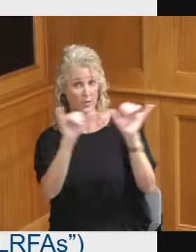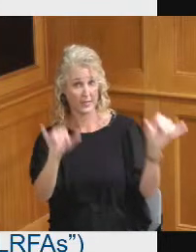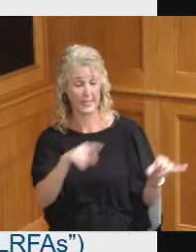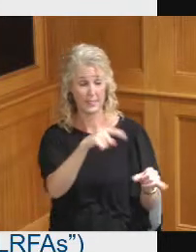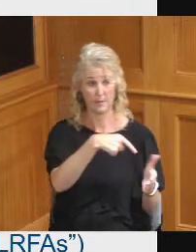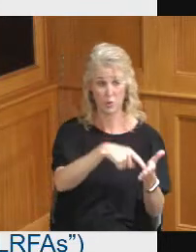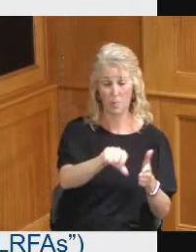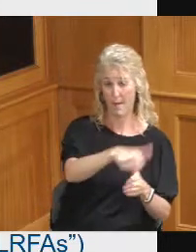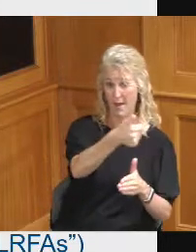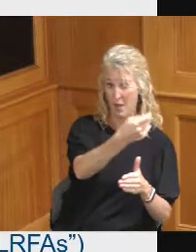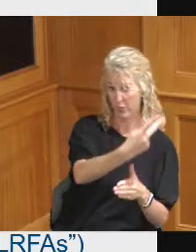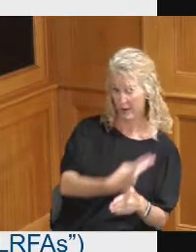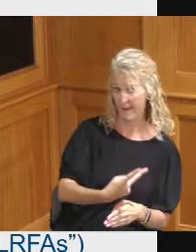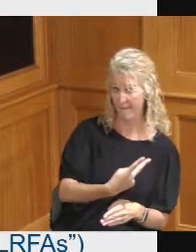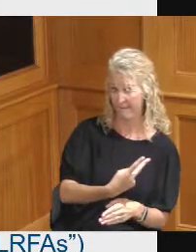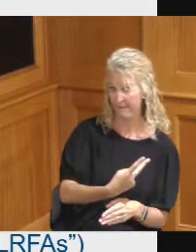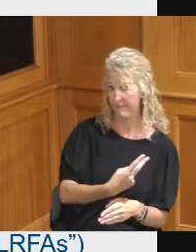half.